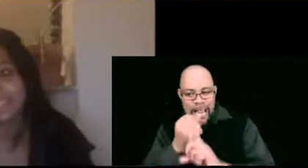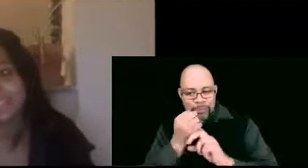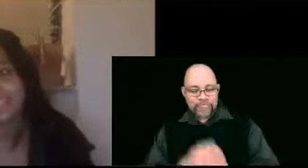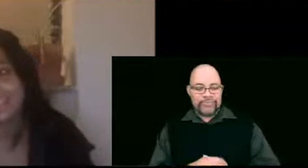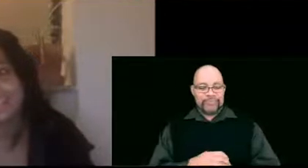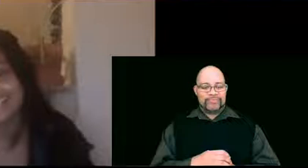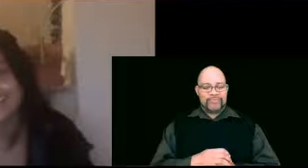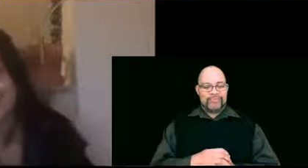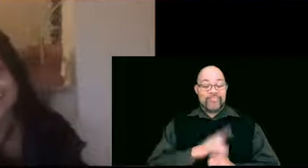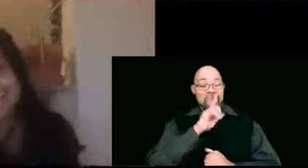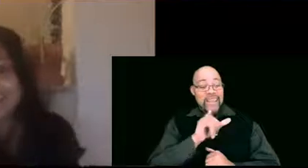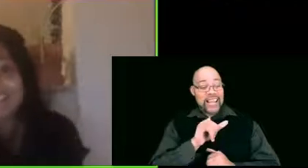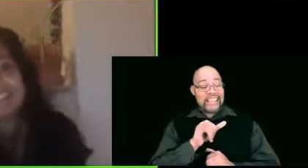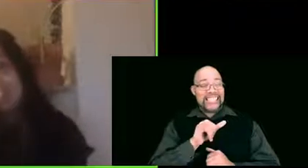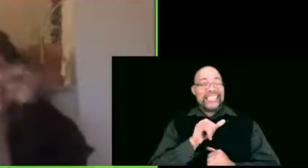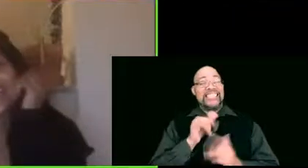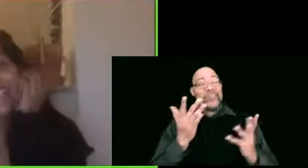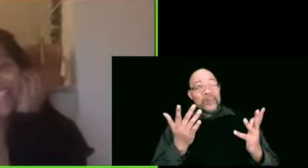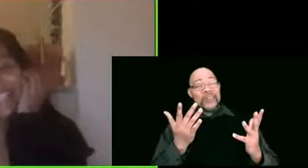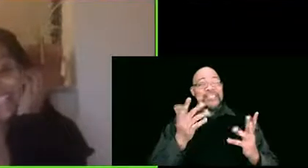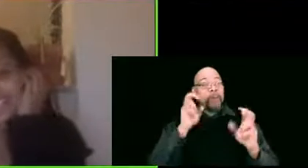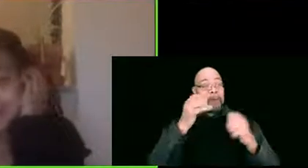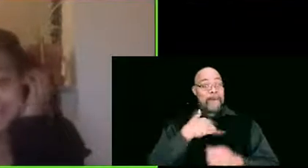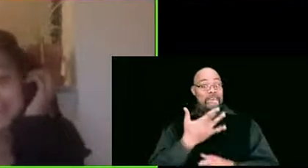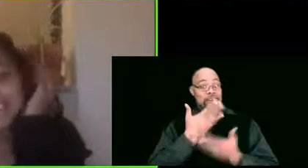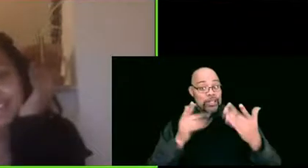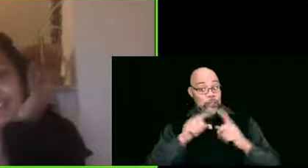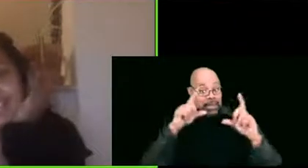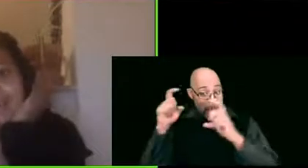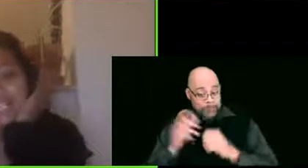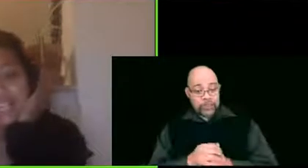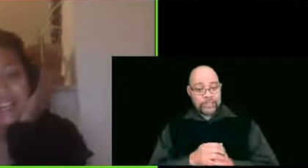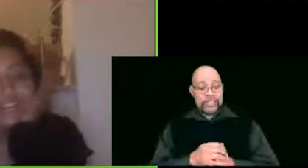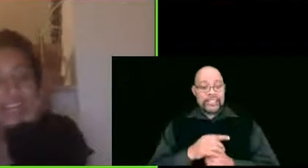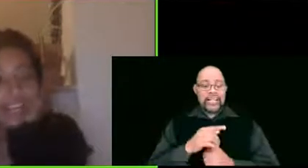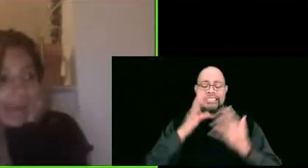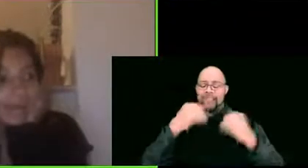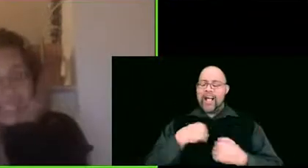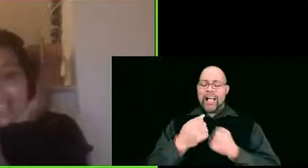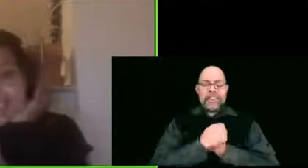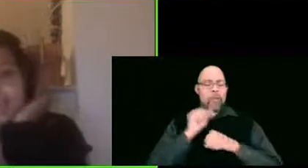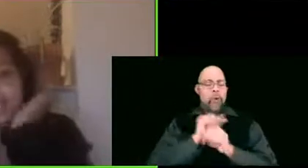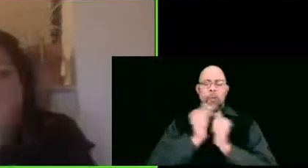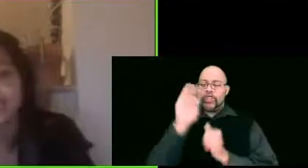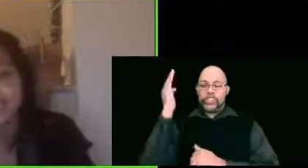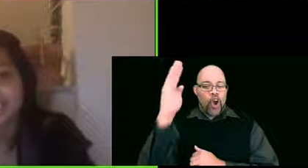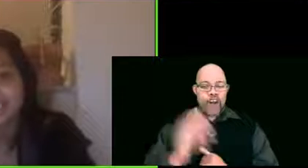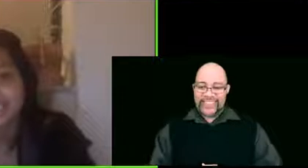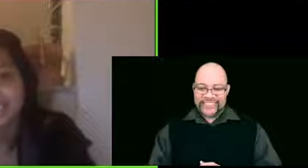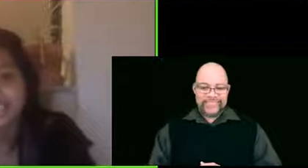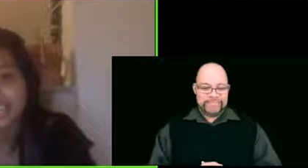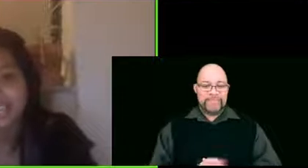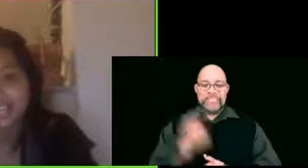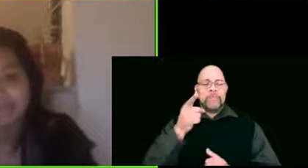capture? It's a really tricky one. I think in terms of my favorite thing to capture, I absolutely love working with